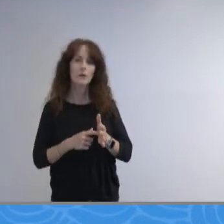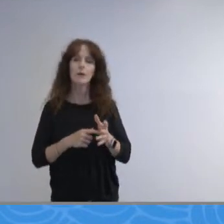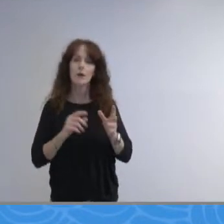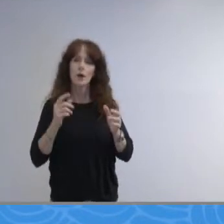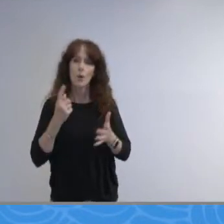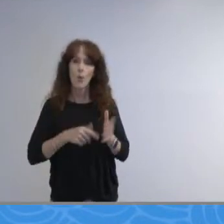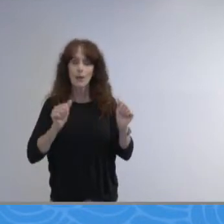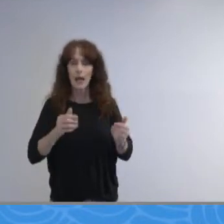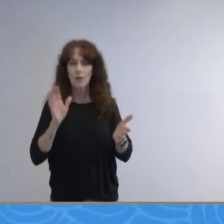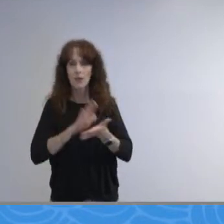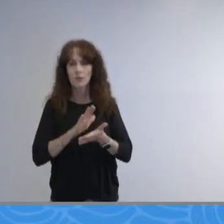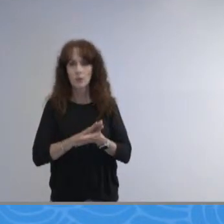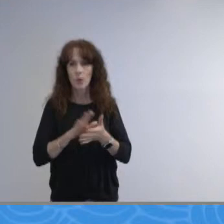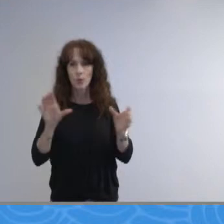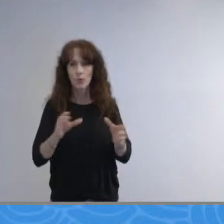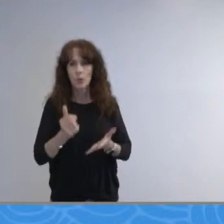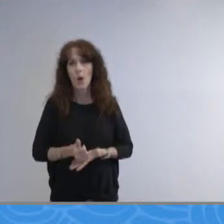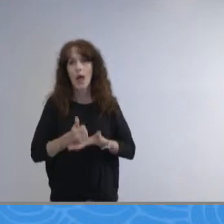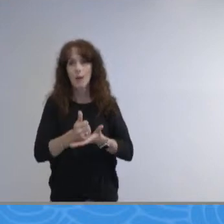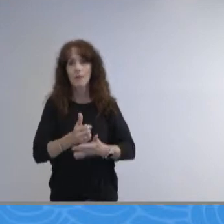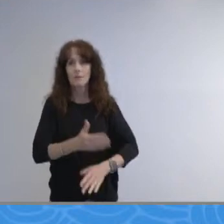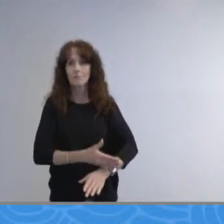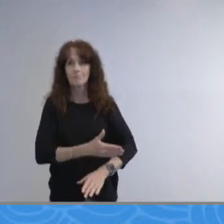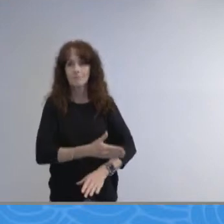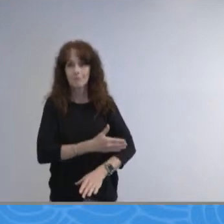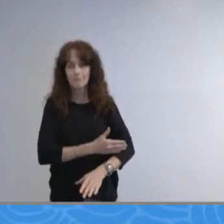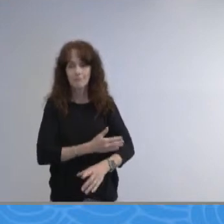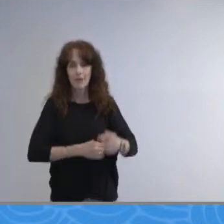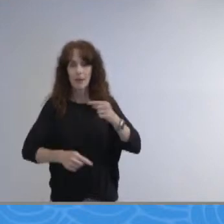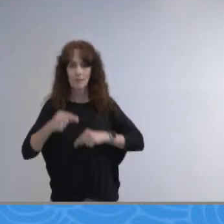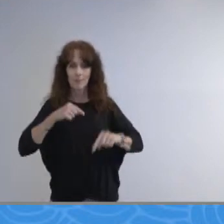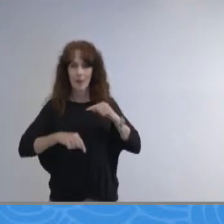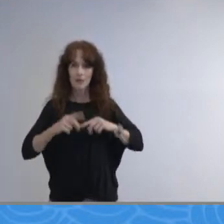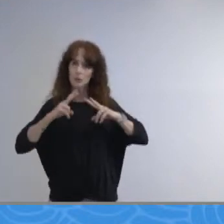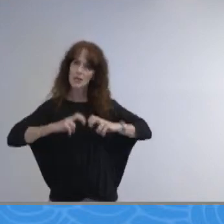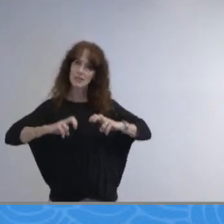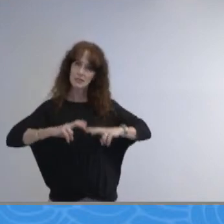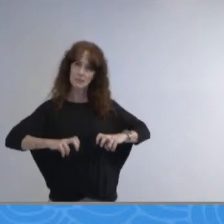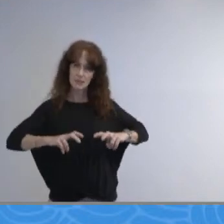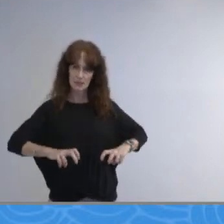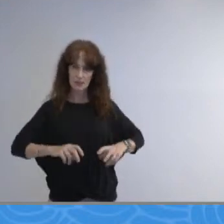the school do to help them make progress? It all goes back to assessments.